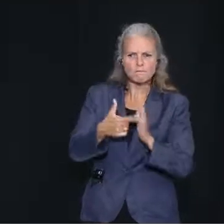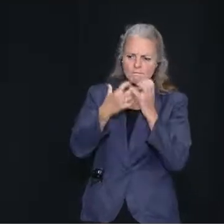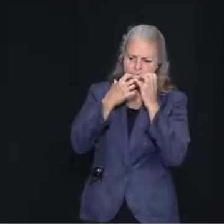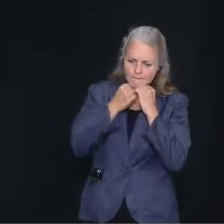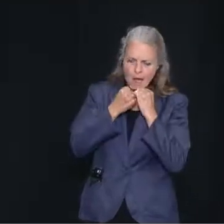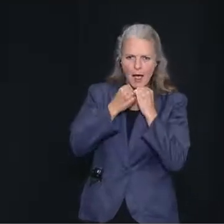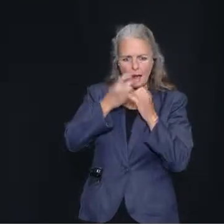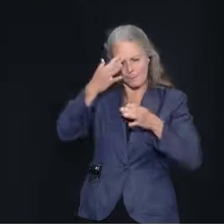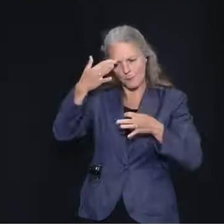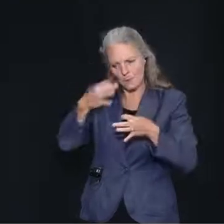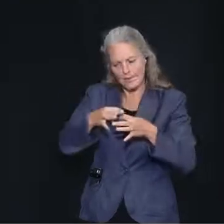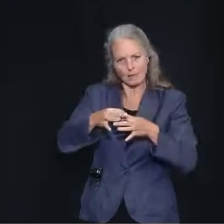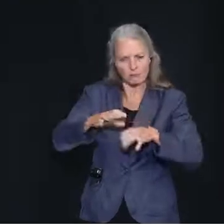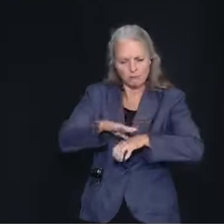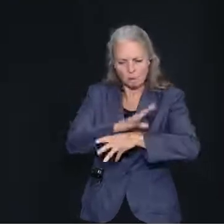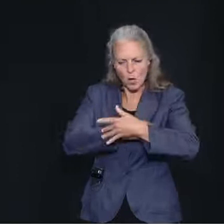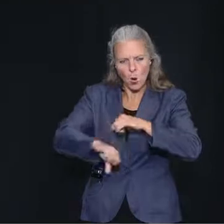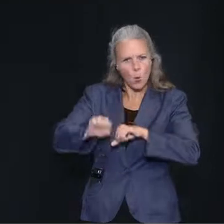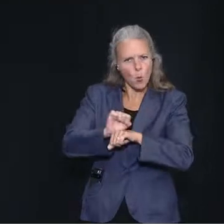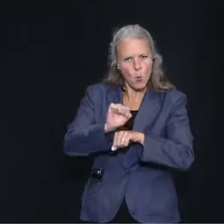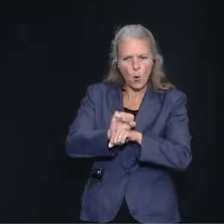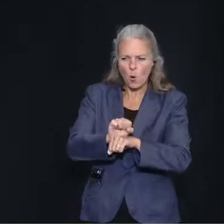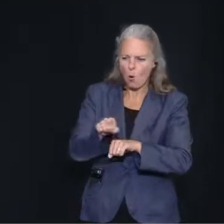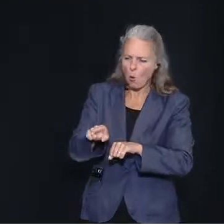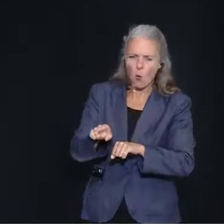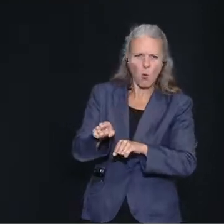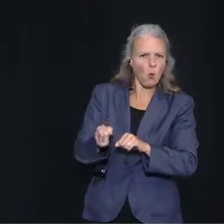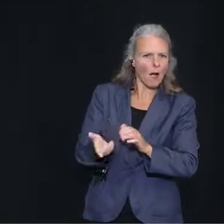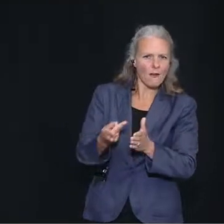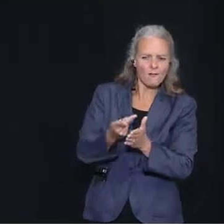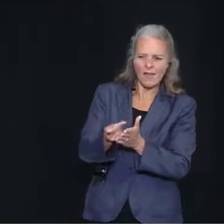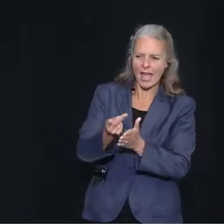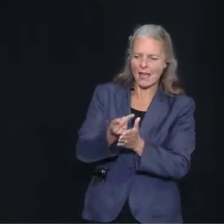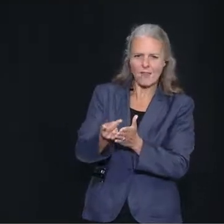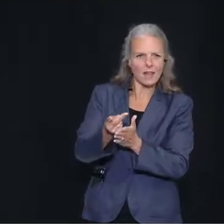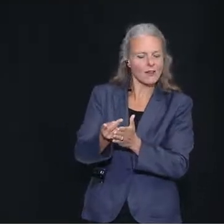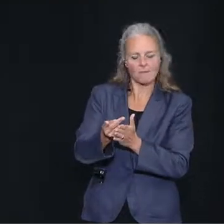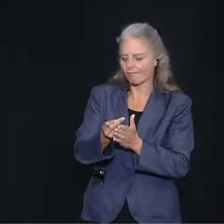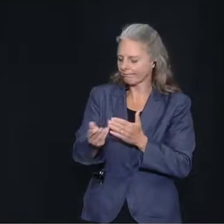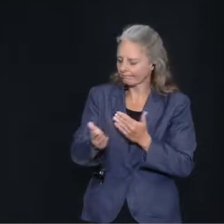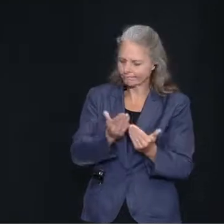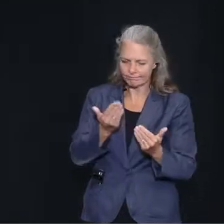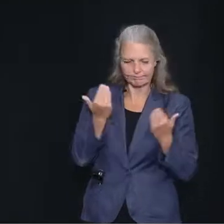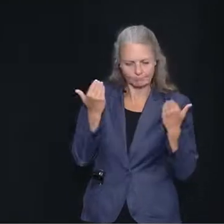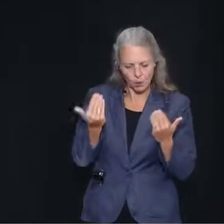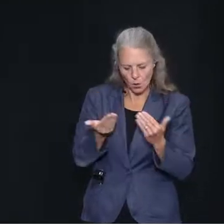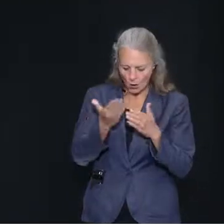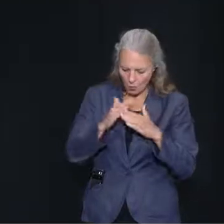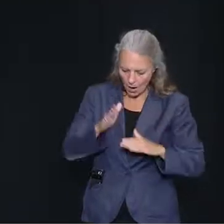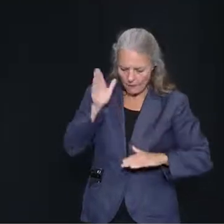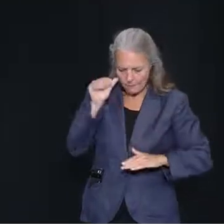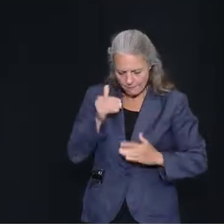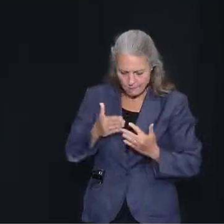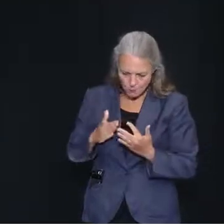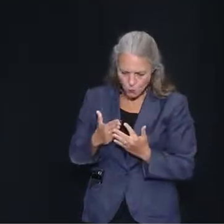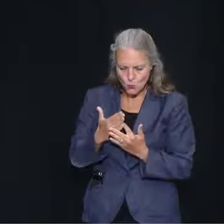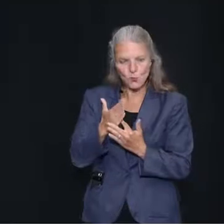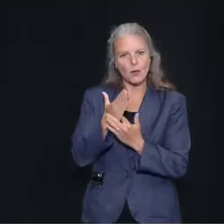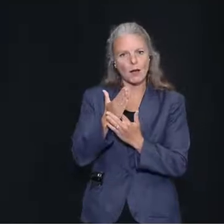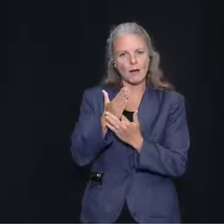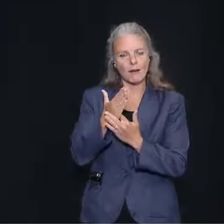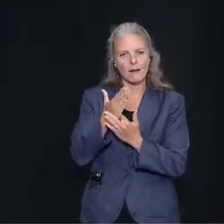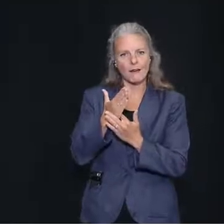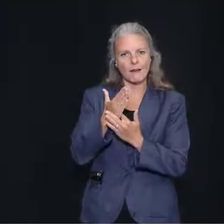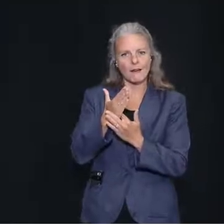work, and her ability to endure many trials with patience and meekness, were also